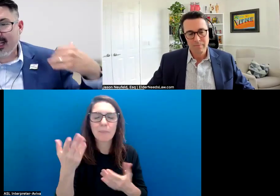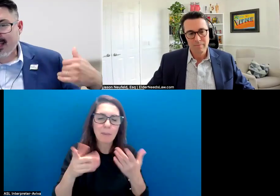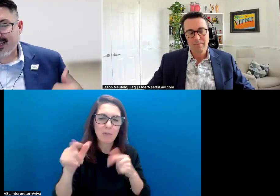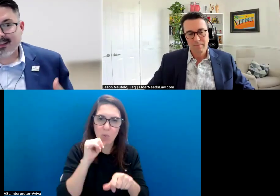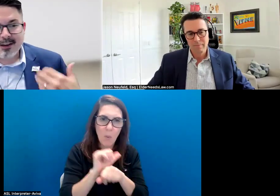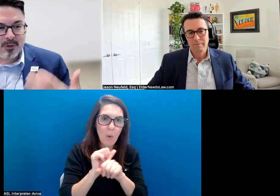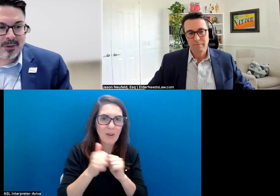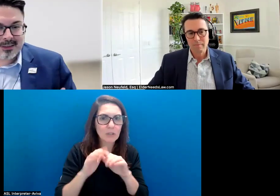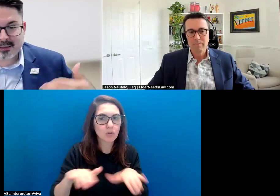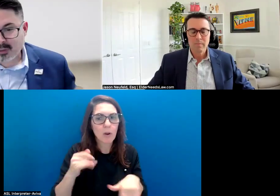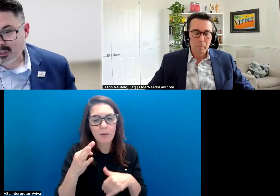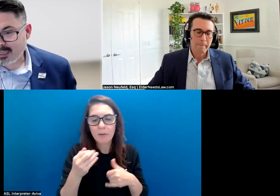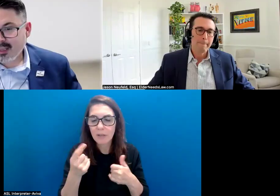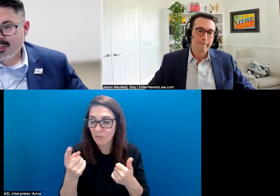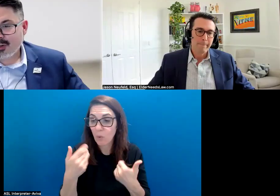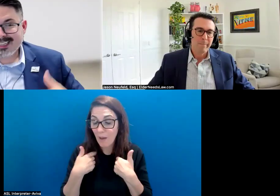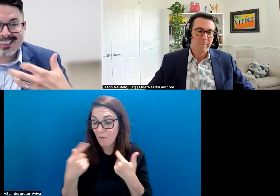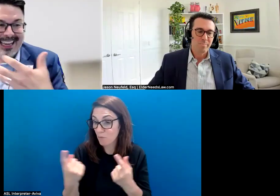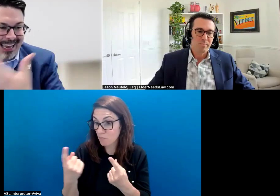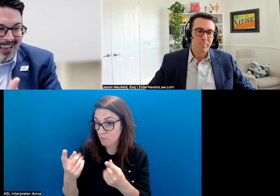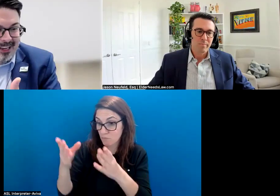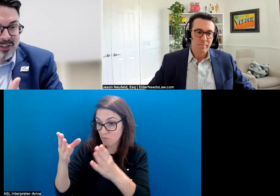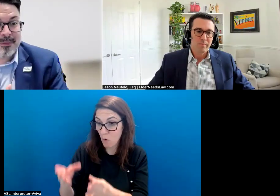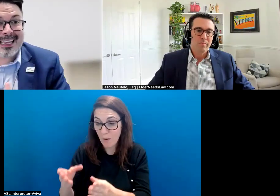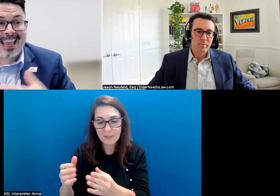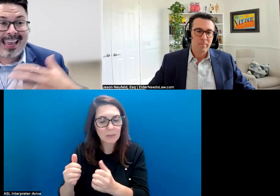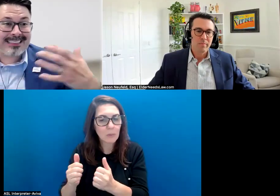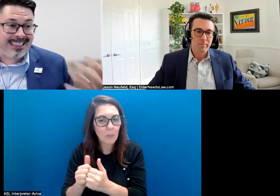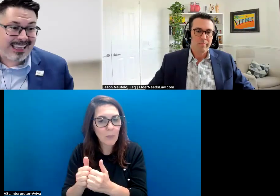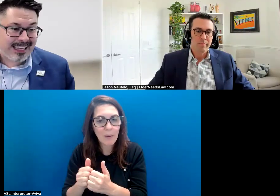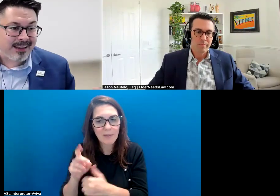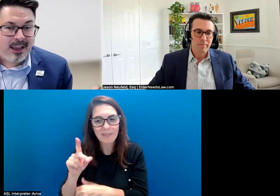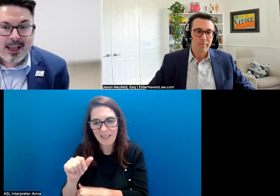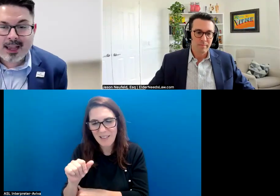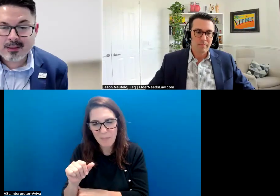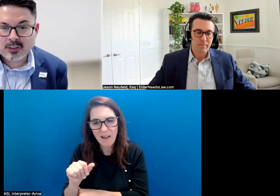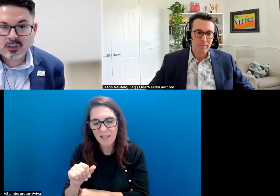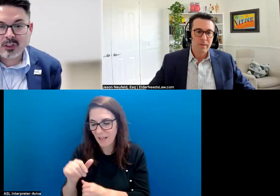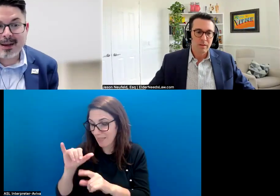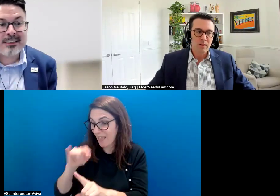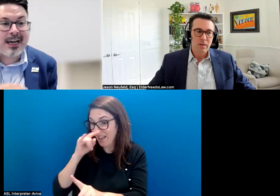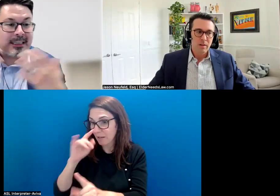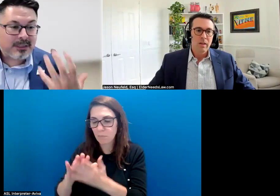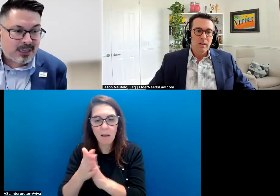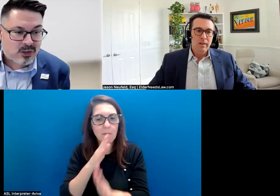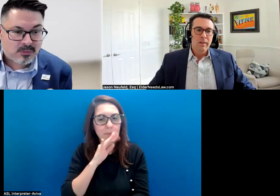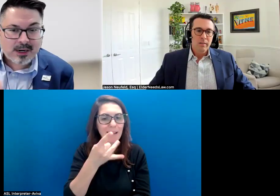somebody that has a loved one with a disability, they're getting to that age of being 18 and Mhm. they're concerned about documentation, right? I